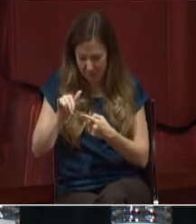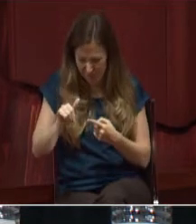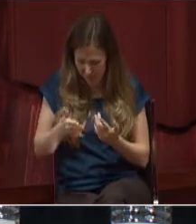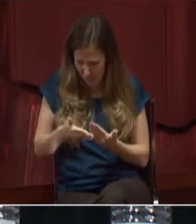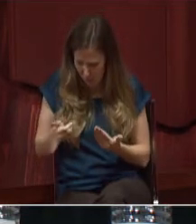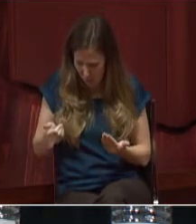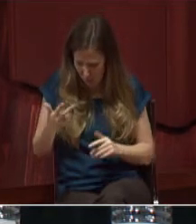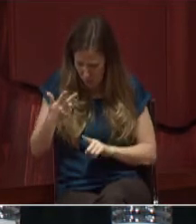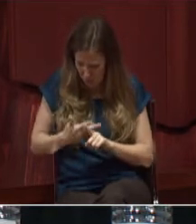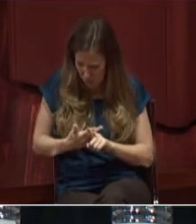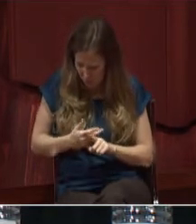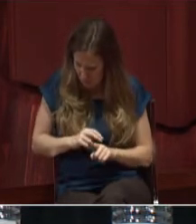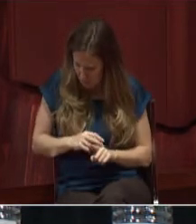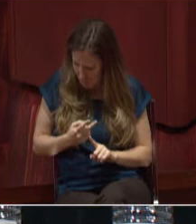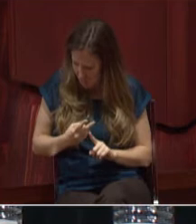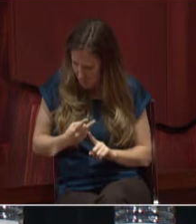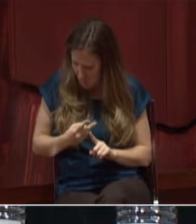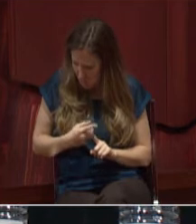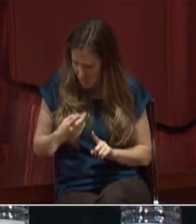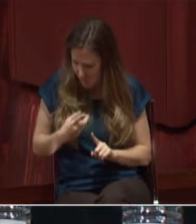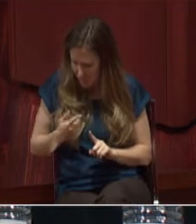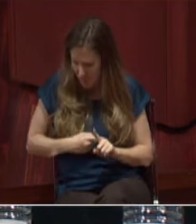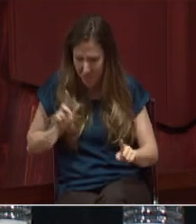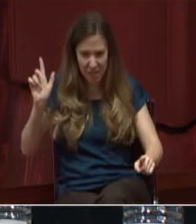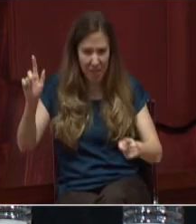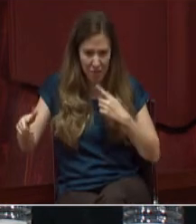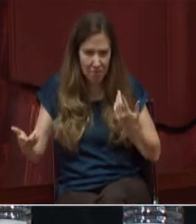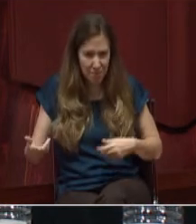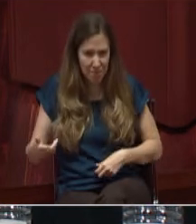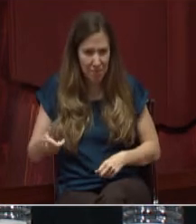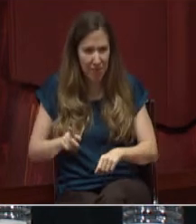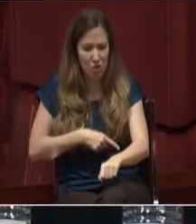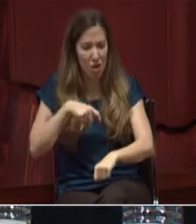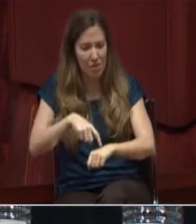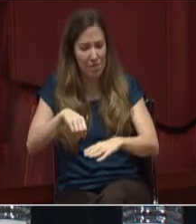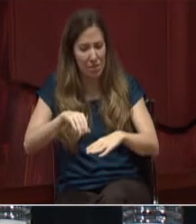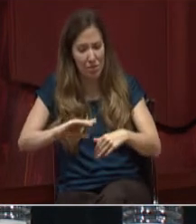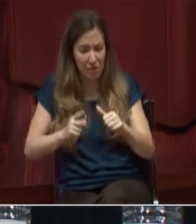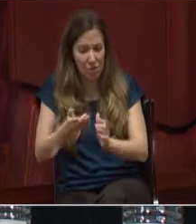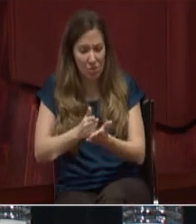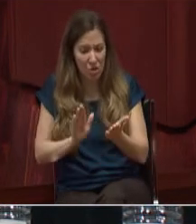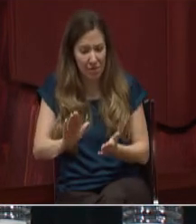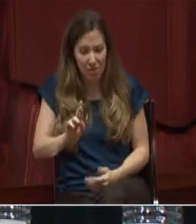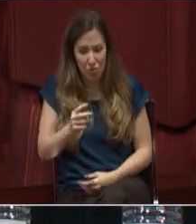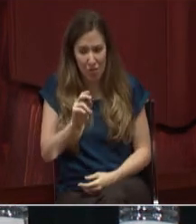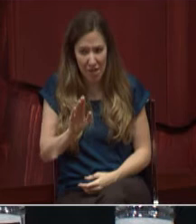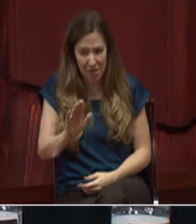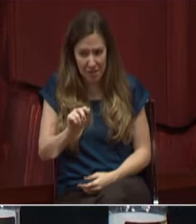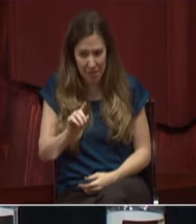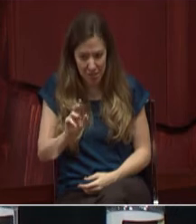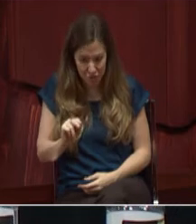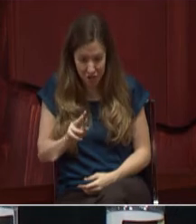almost 3 months or two and a half months, a long time into the first part of the Reagan administration. And